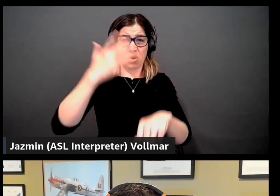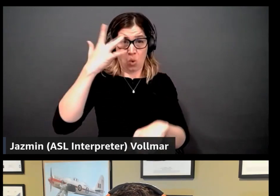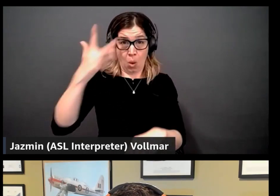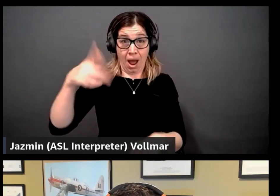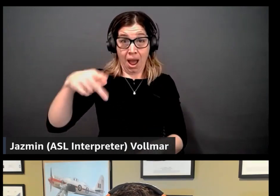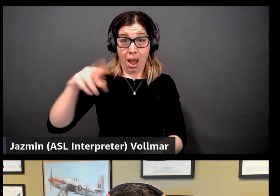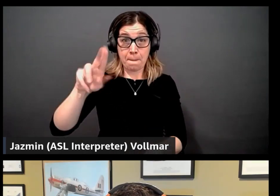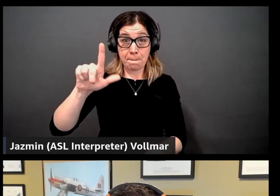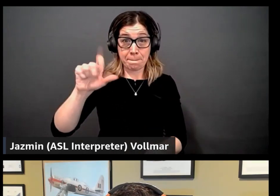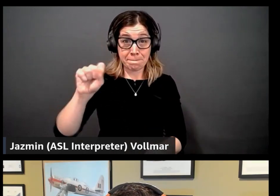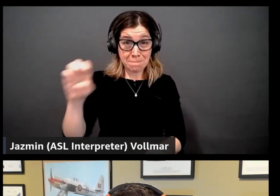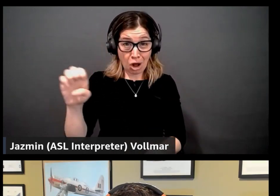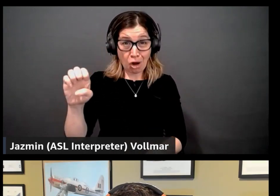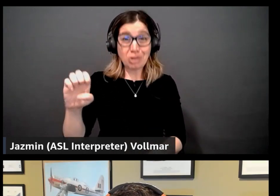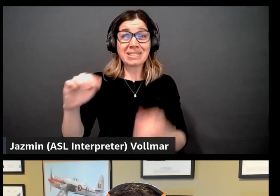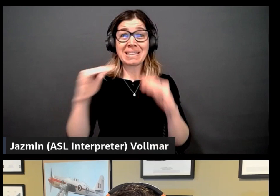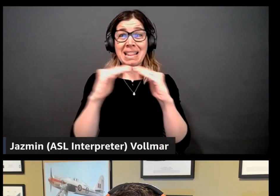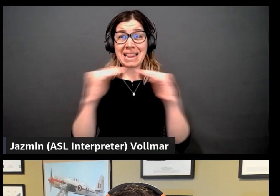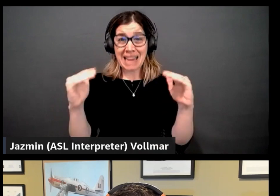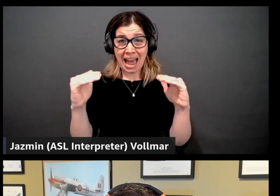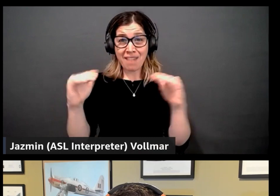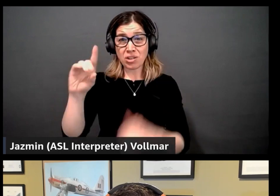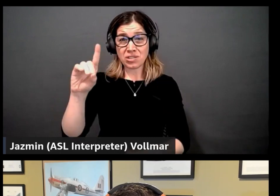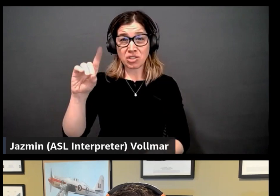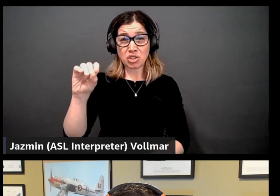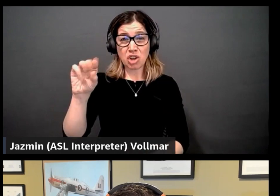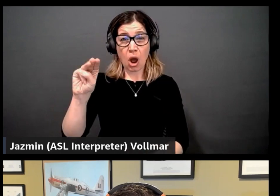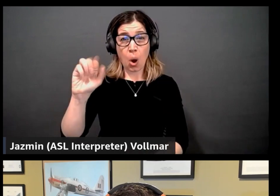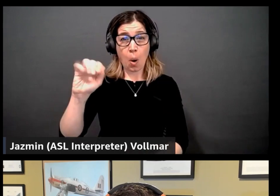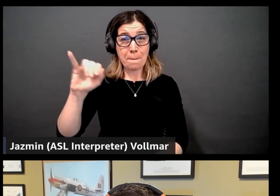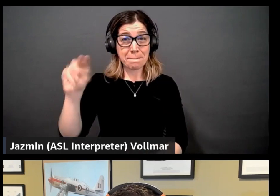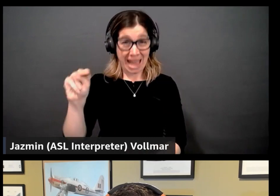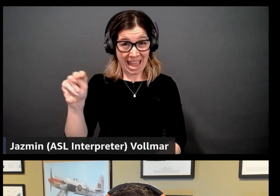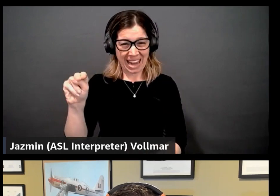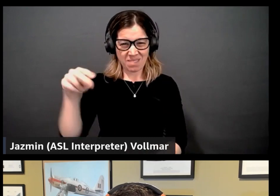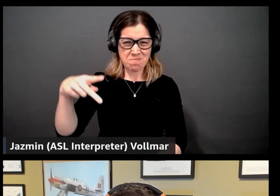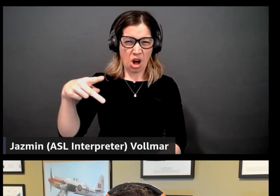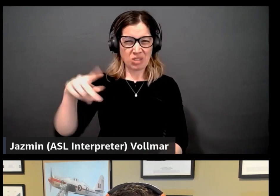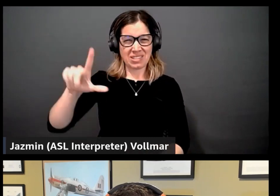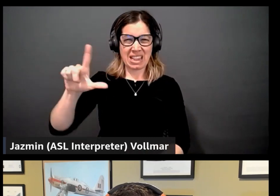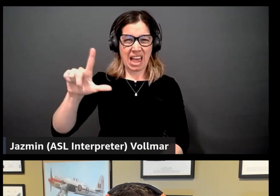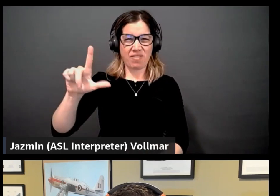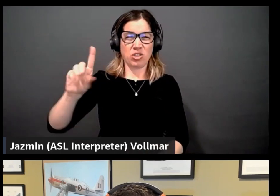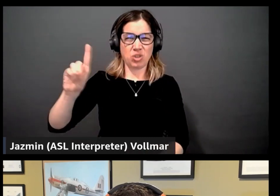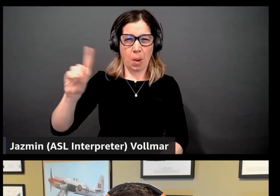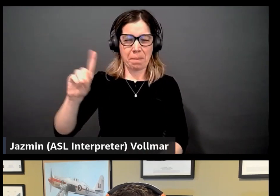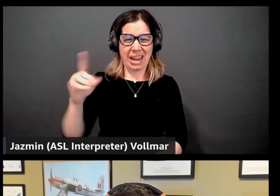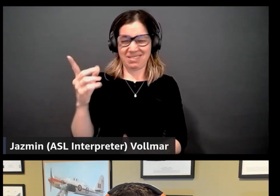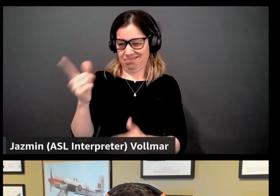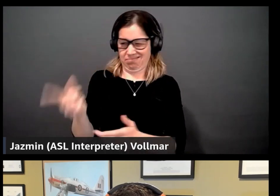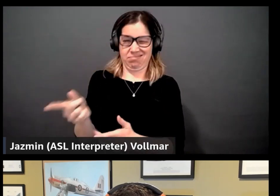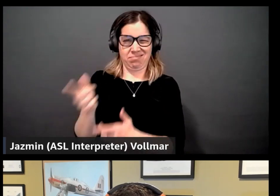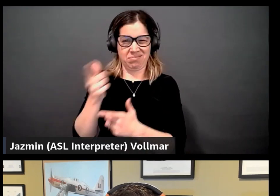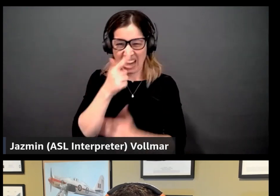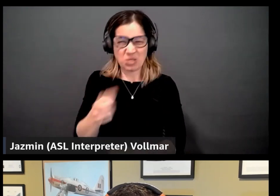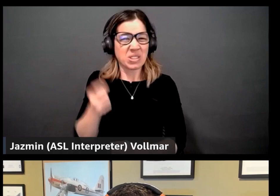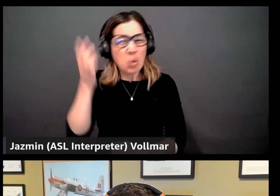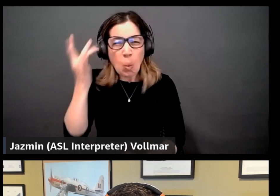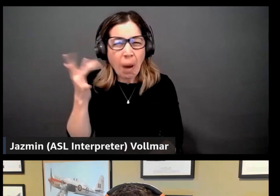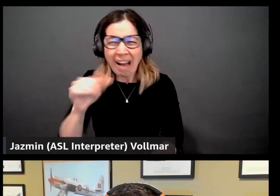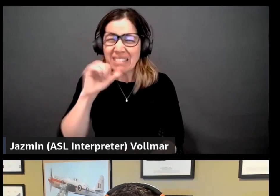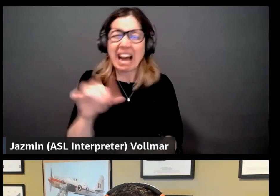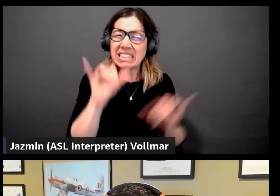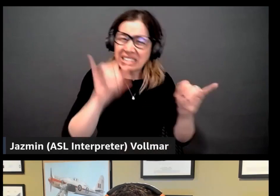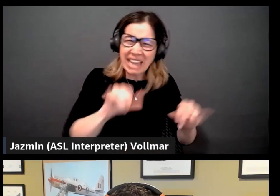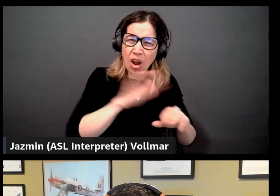domain interesting? Like, why not just stay on the level of gateway circuits? Doesn't it introduce like some